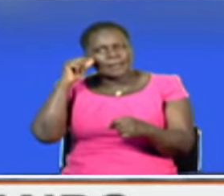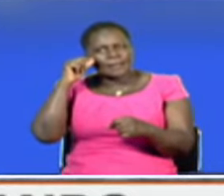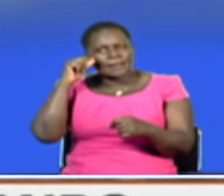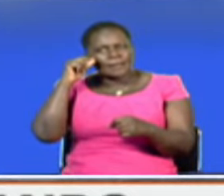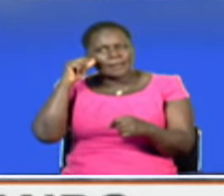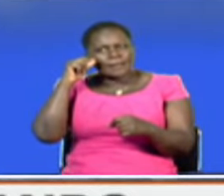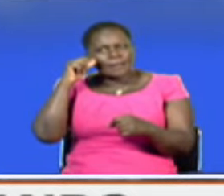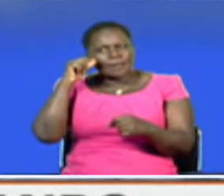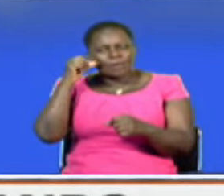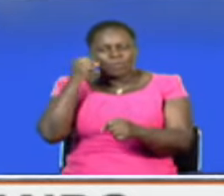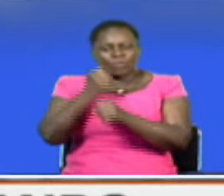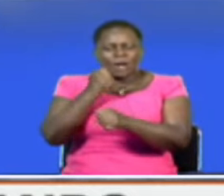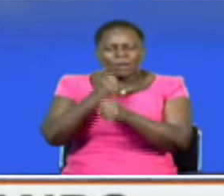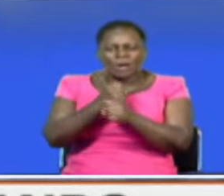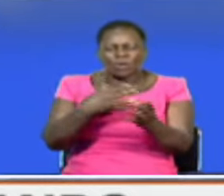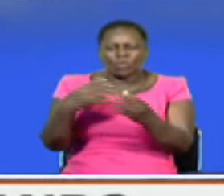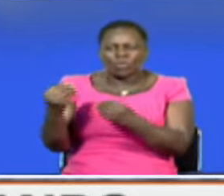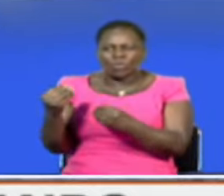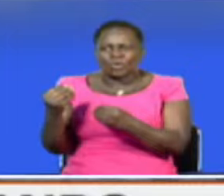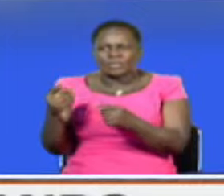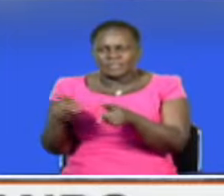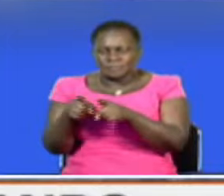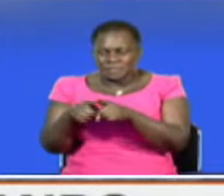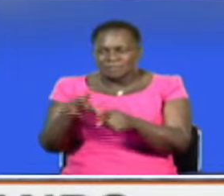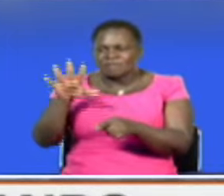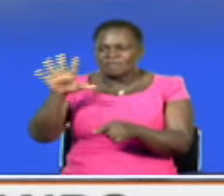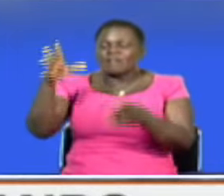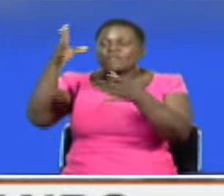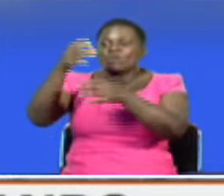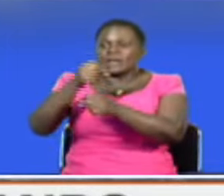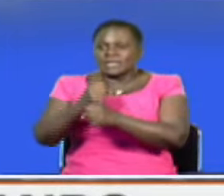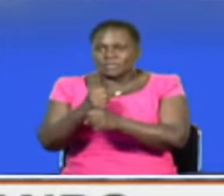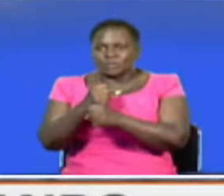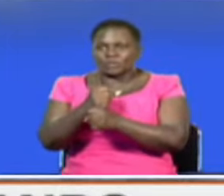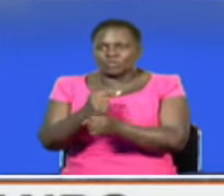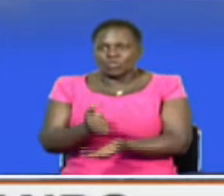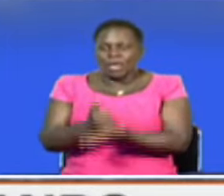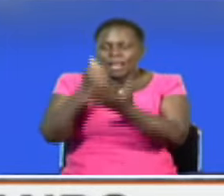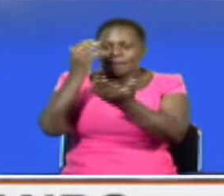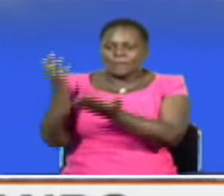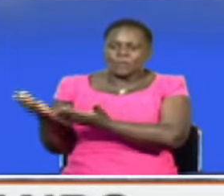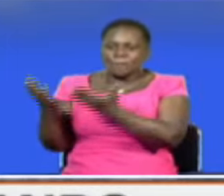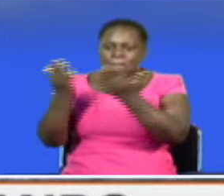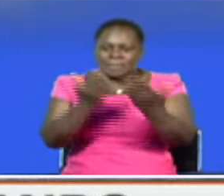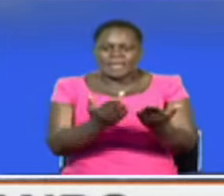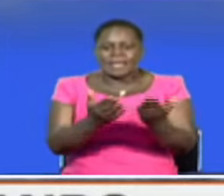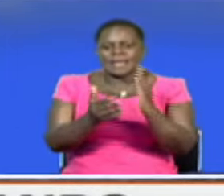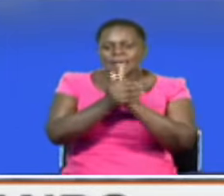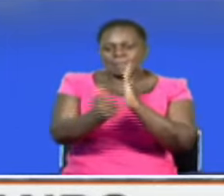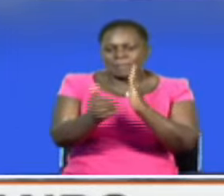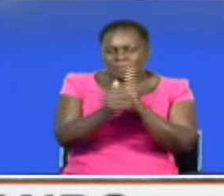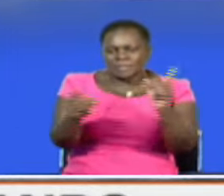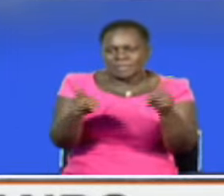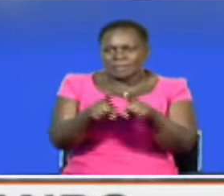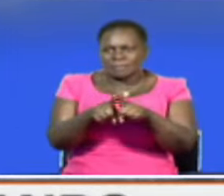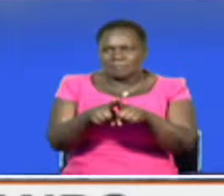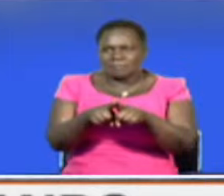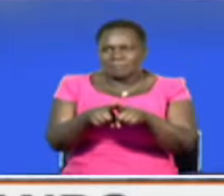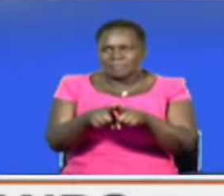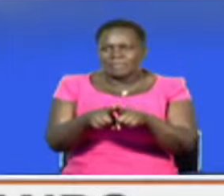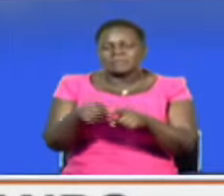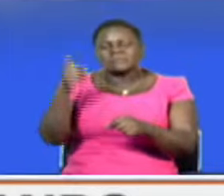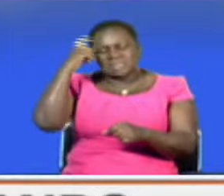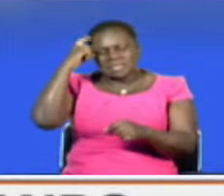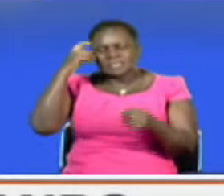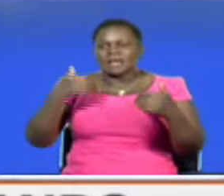port operators to go to also inviting private companies to have the operation to bring in that expertise. I think it's very sensible,